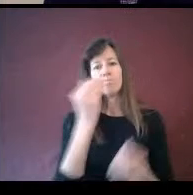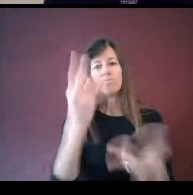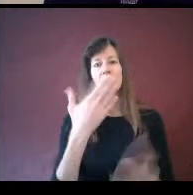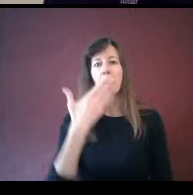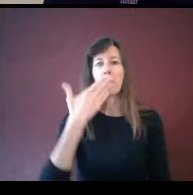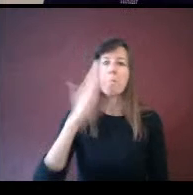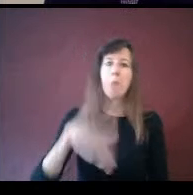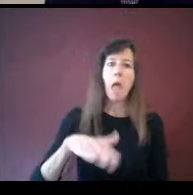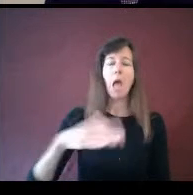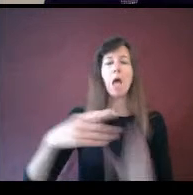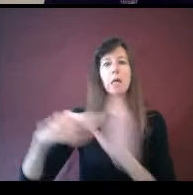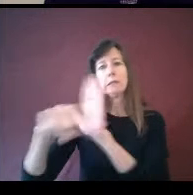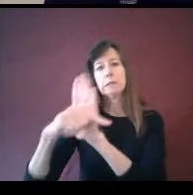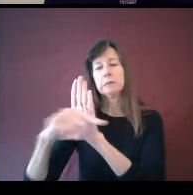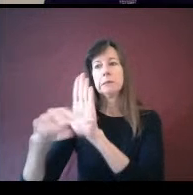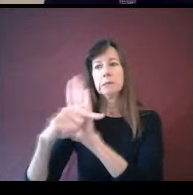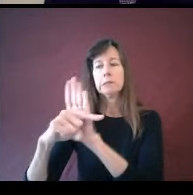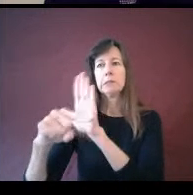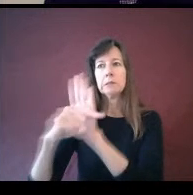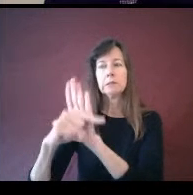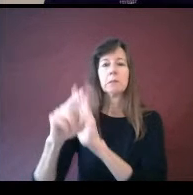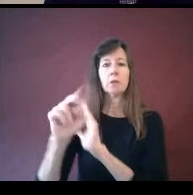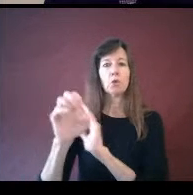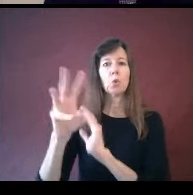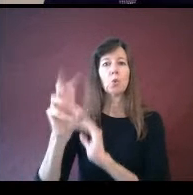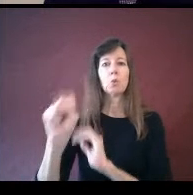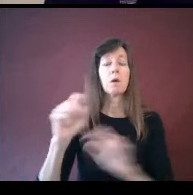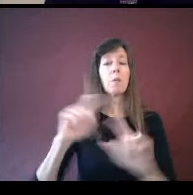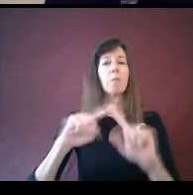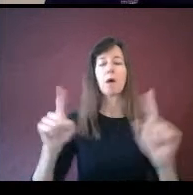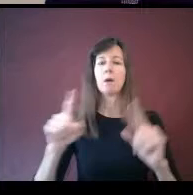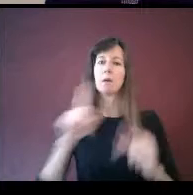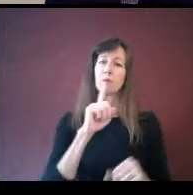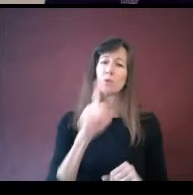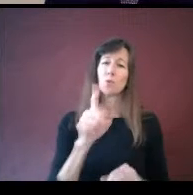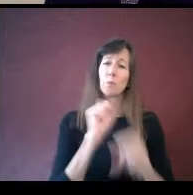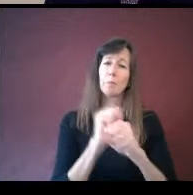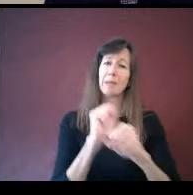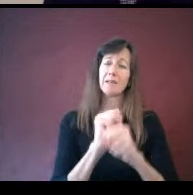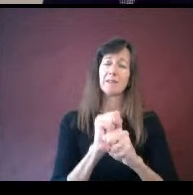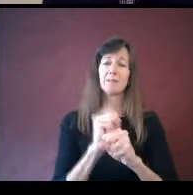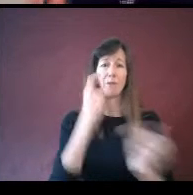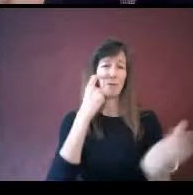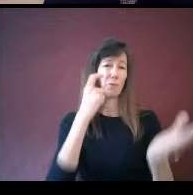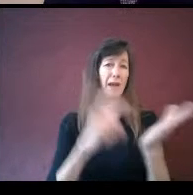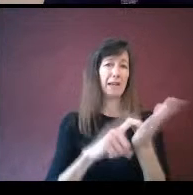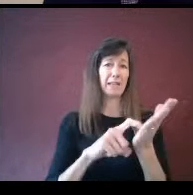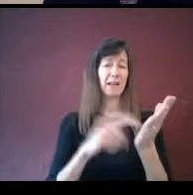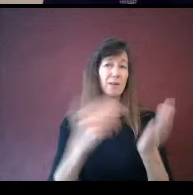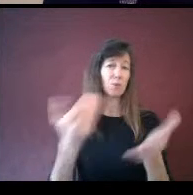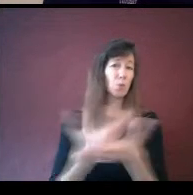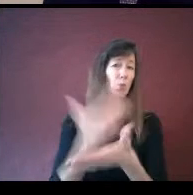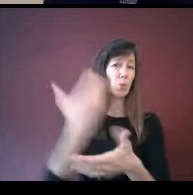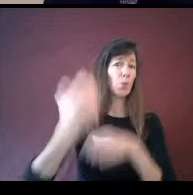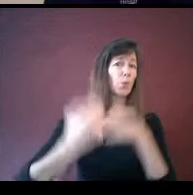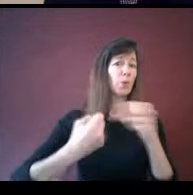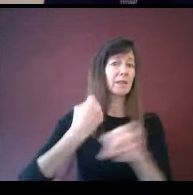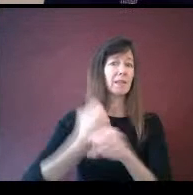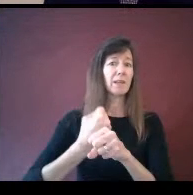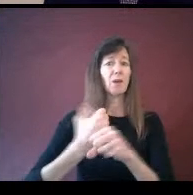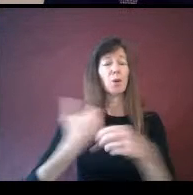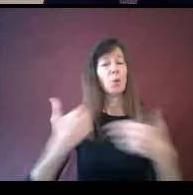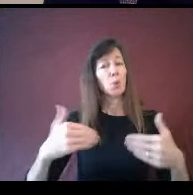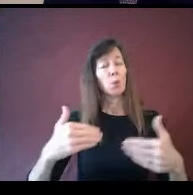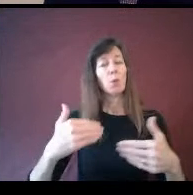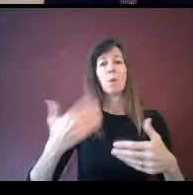we recognize where we're at the end of this year and going into another tough beginning anyway of 2021 in the winter